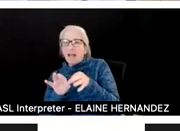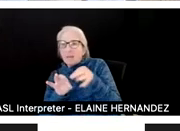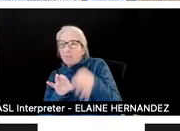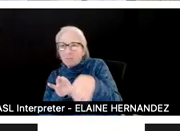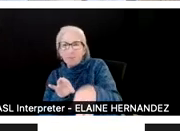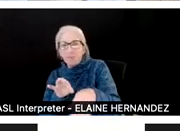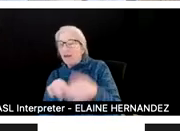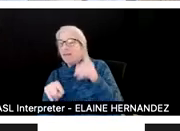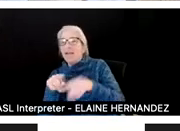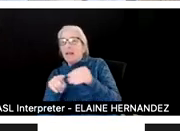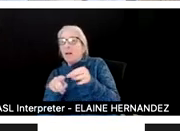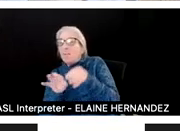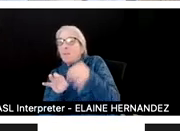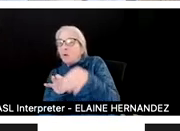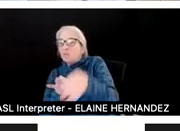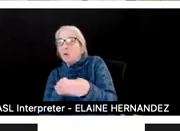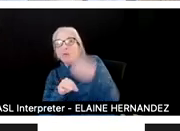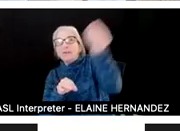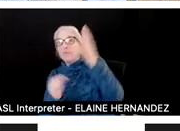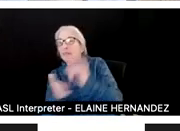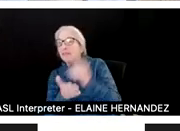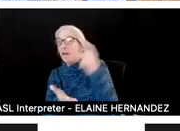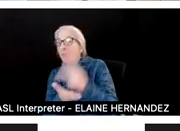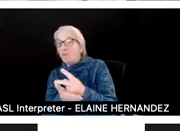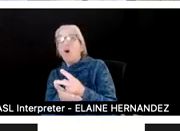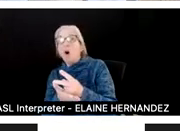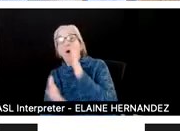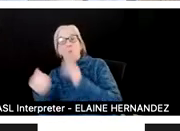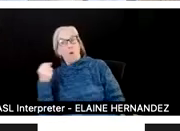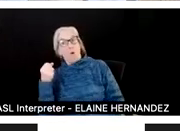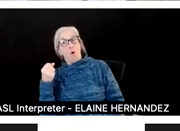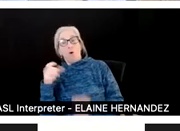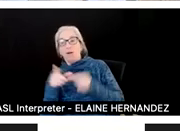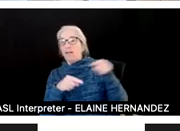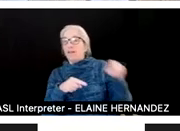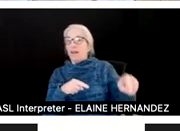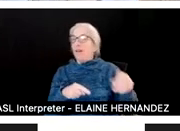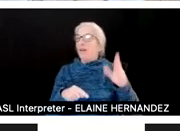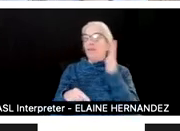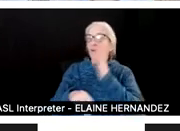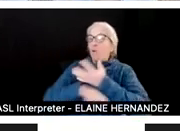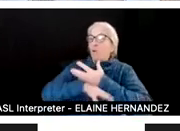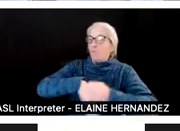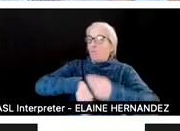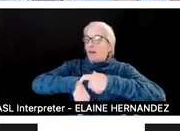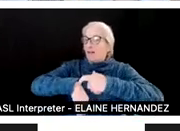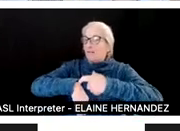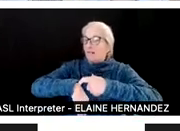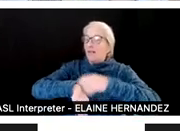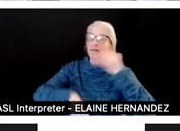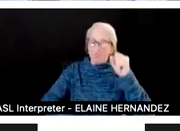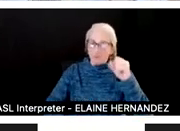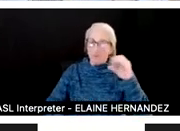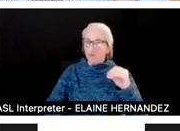submitting the approval or postpone that inspection that artificially makes it past that 15